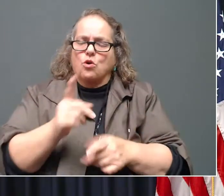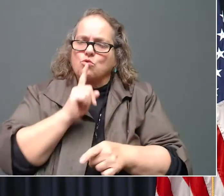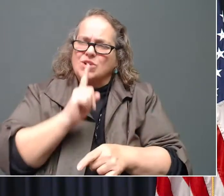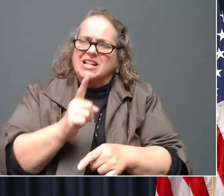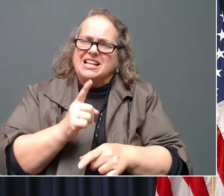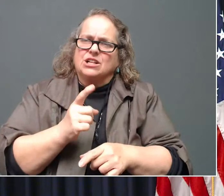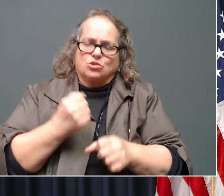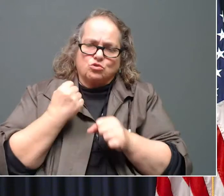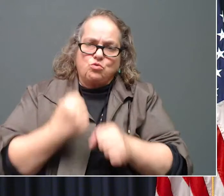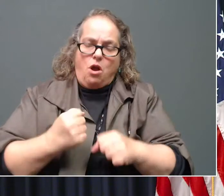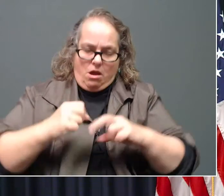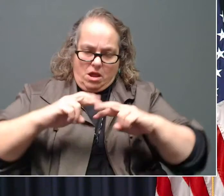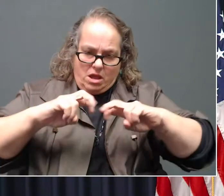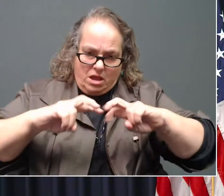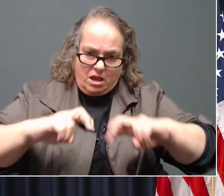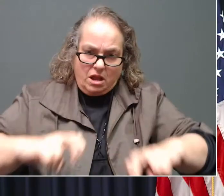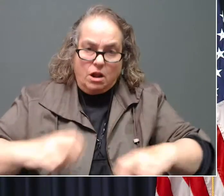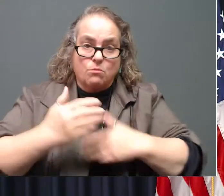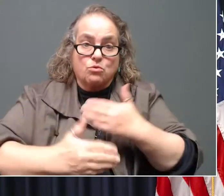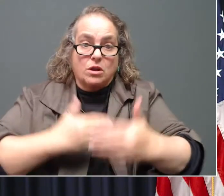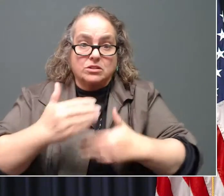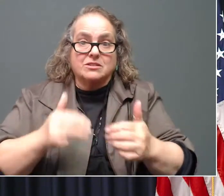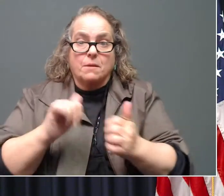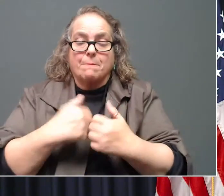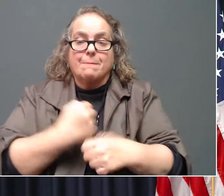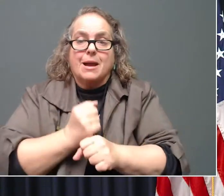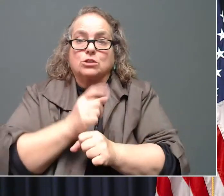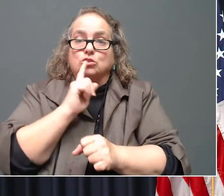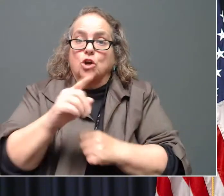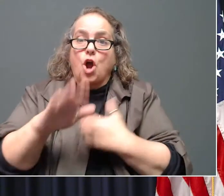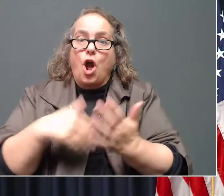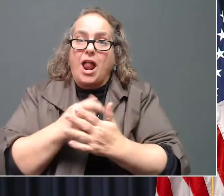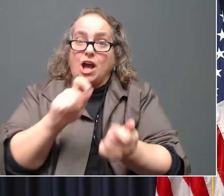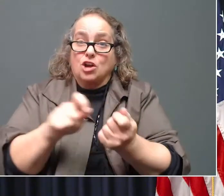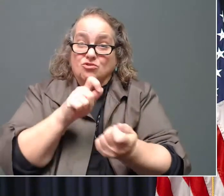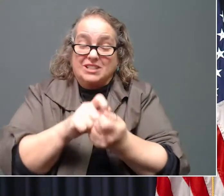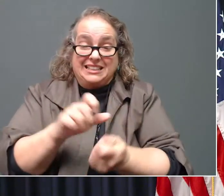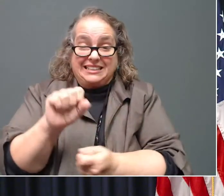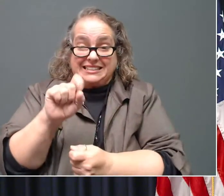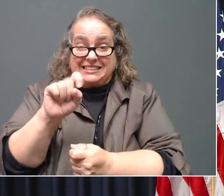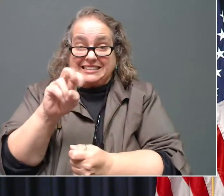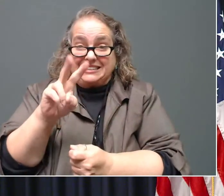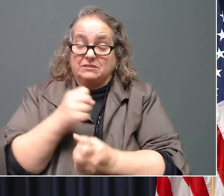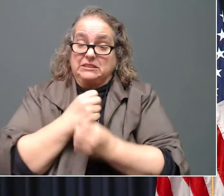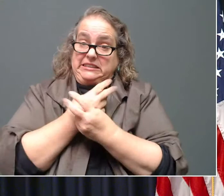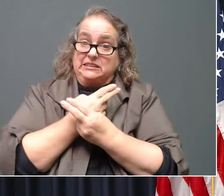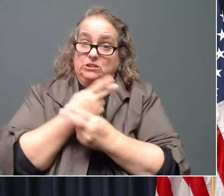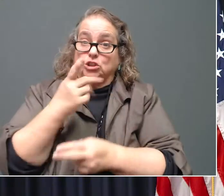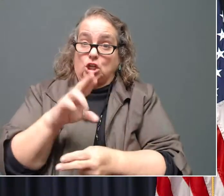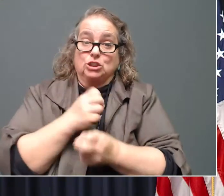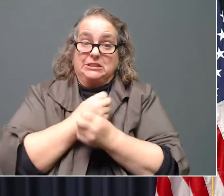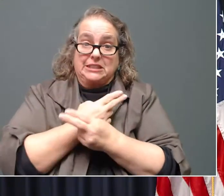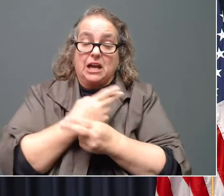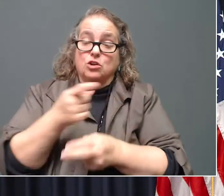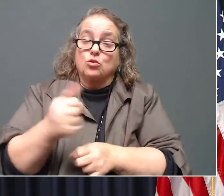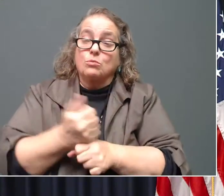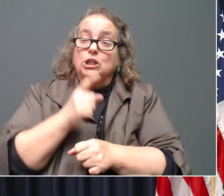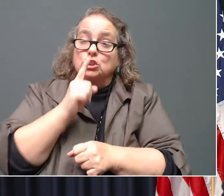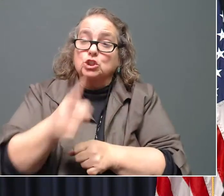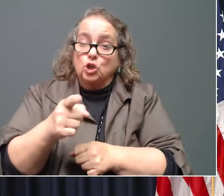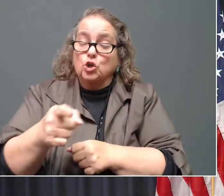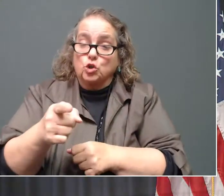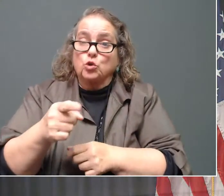think we got Dr. Stack here. Steve, will you walk us through the process again we use to make sure we have the very best information?